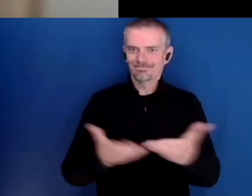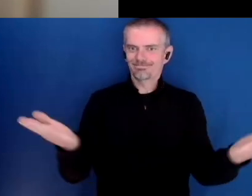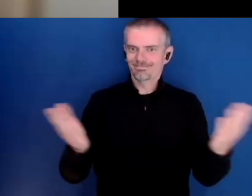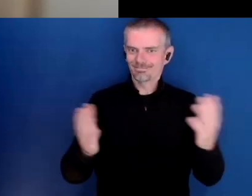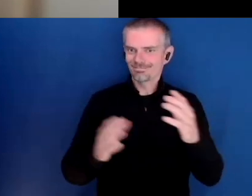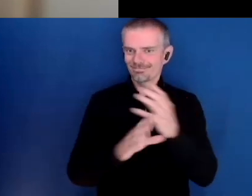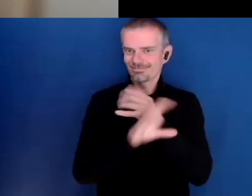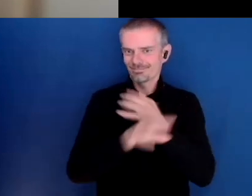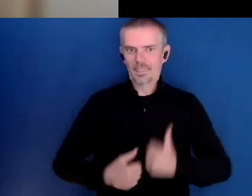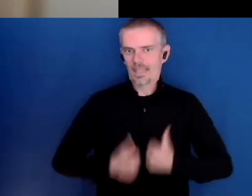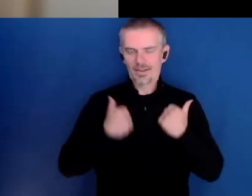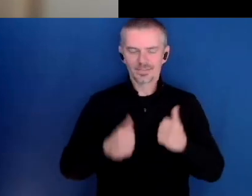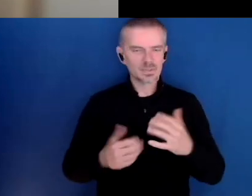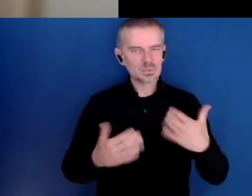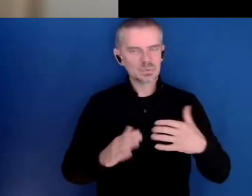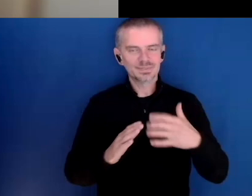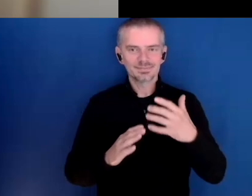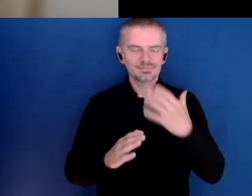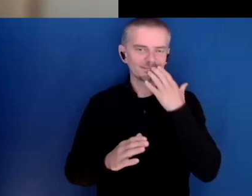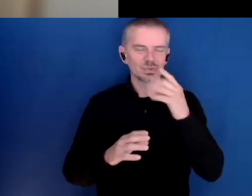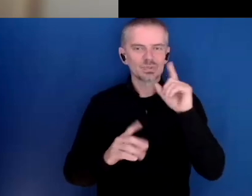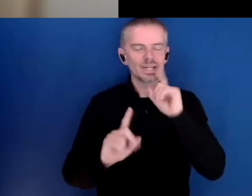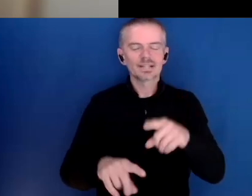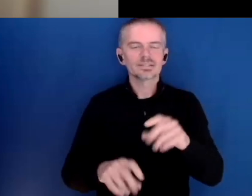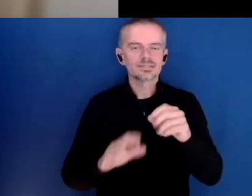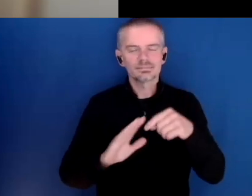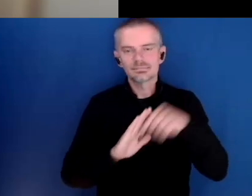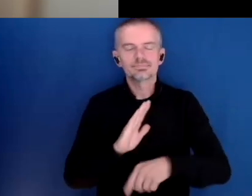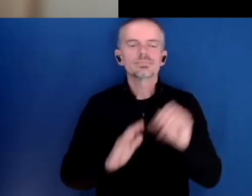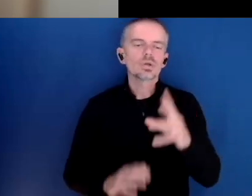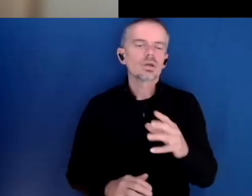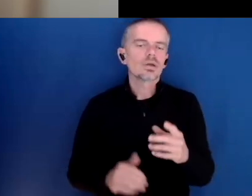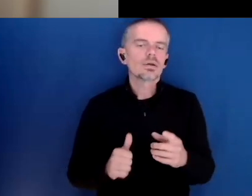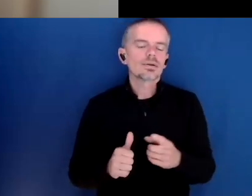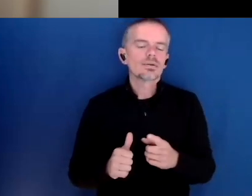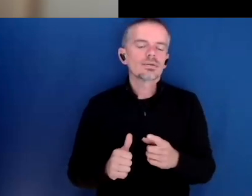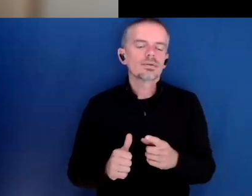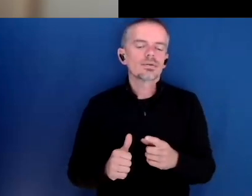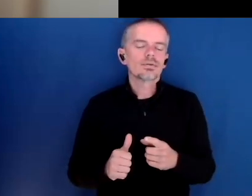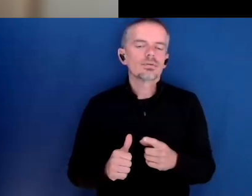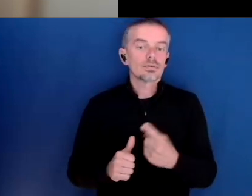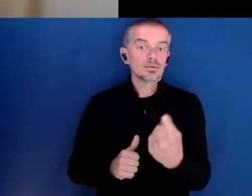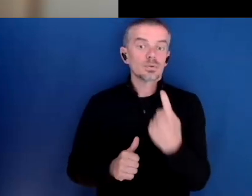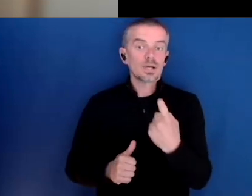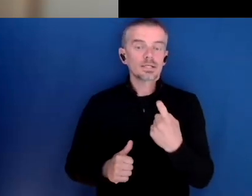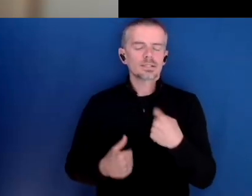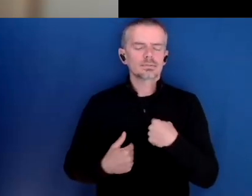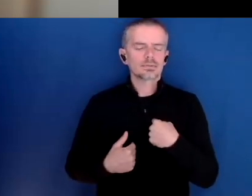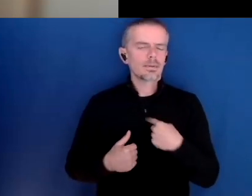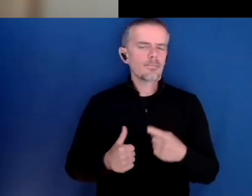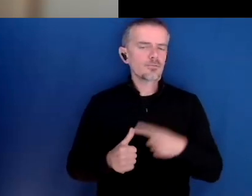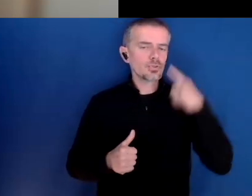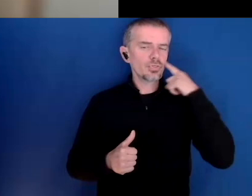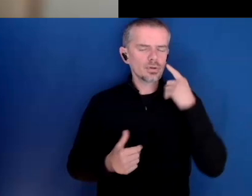it's quite in depth. So I don't know. First, my question would be, what type of work? Because